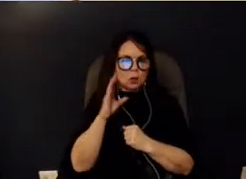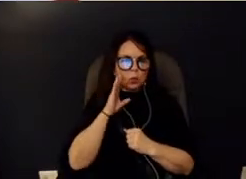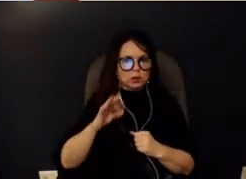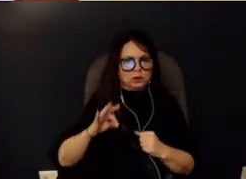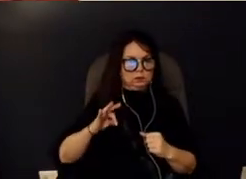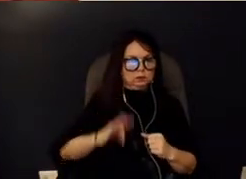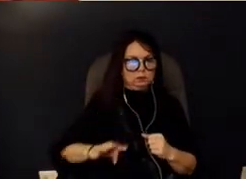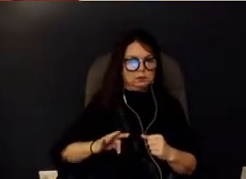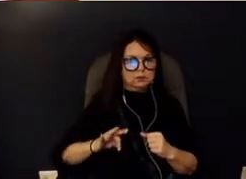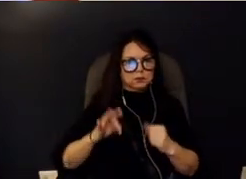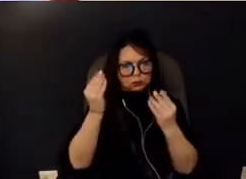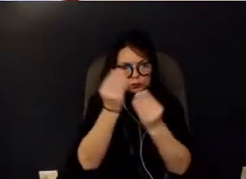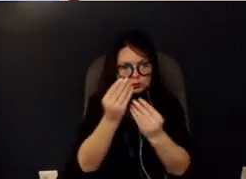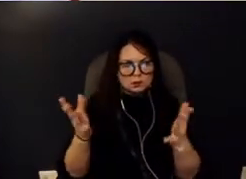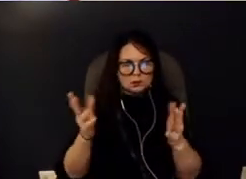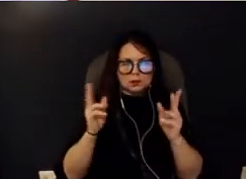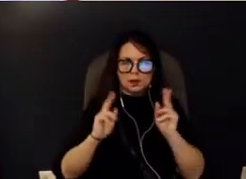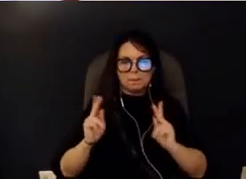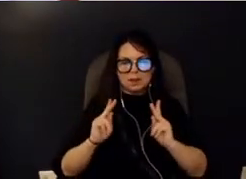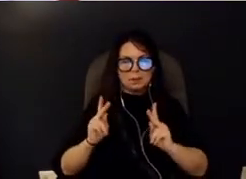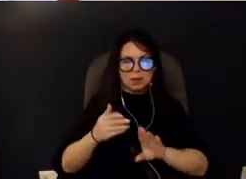all.